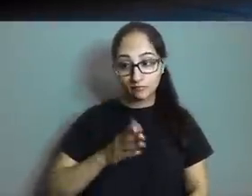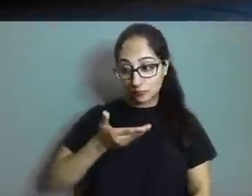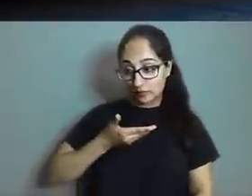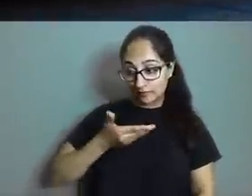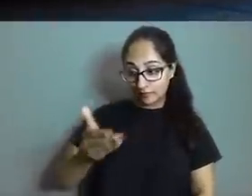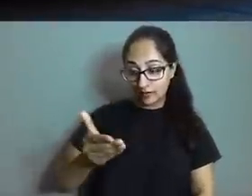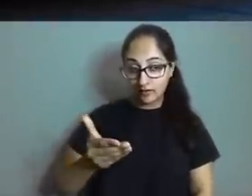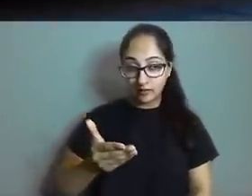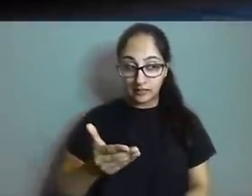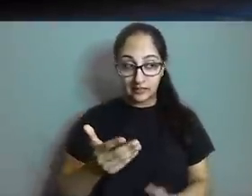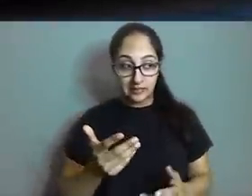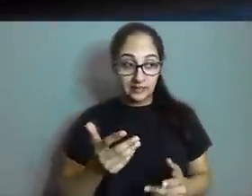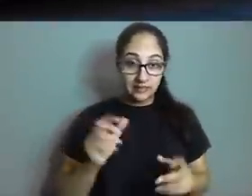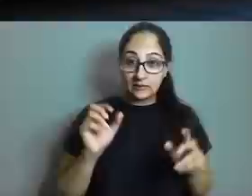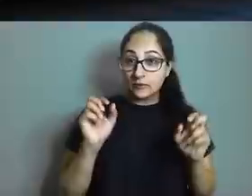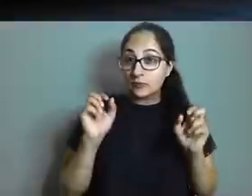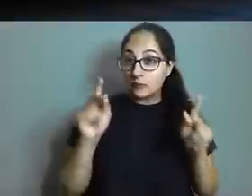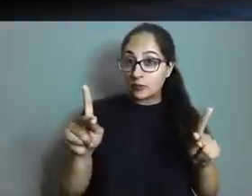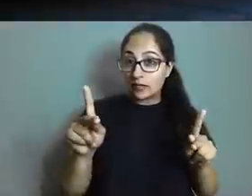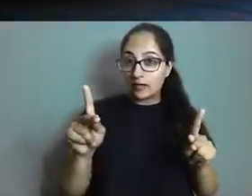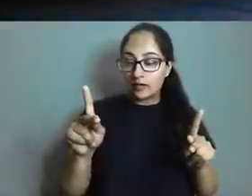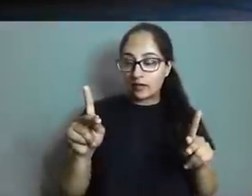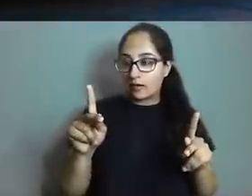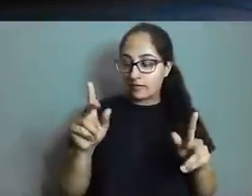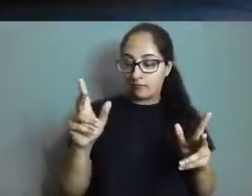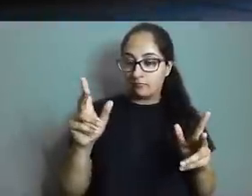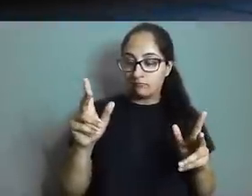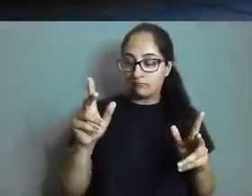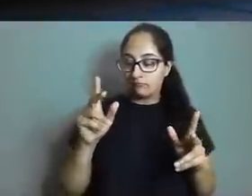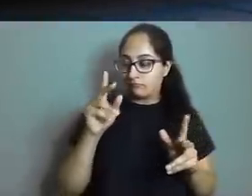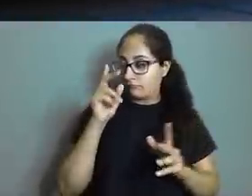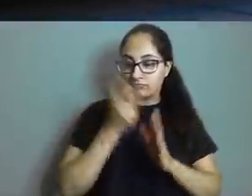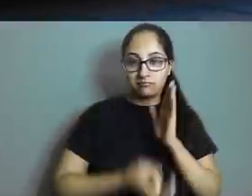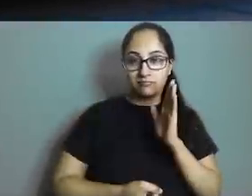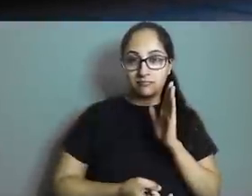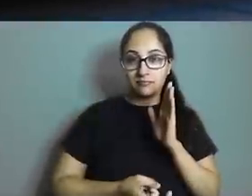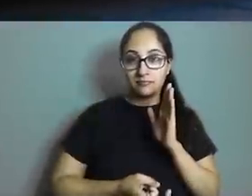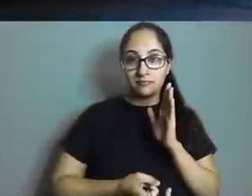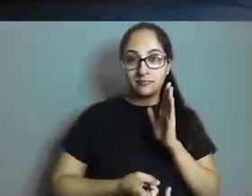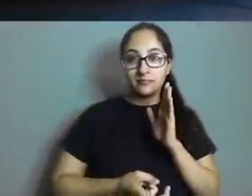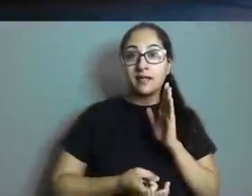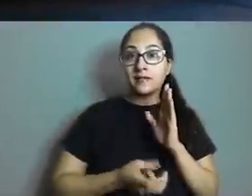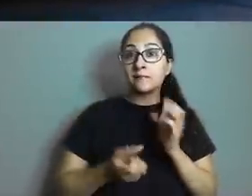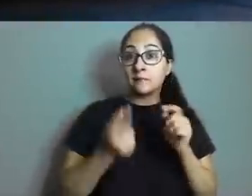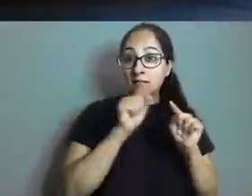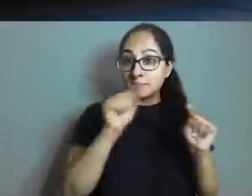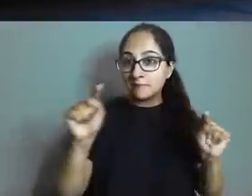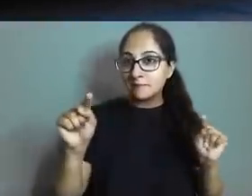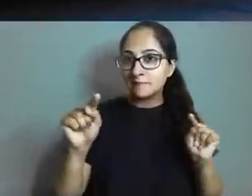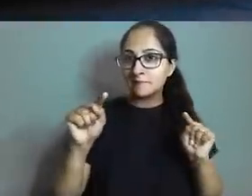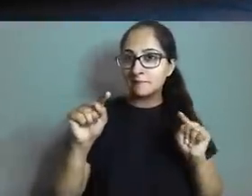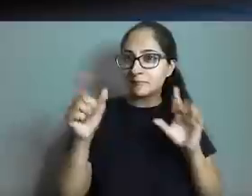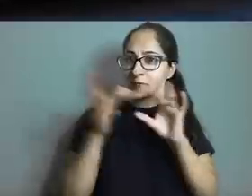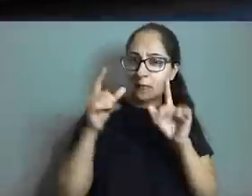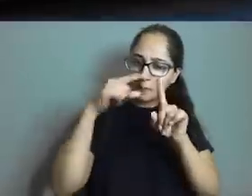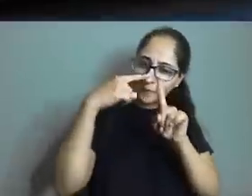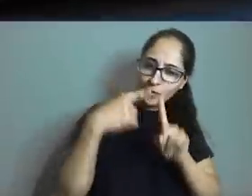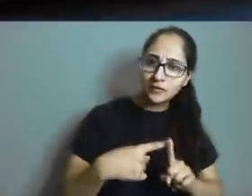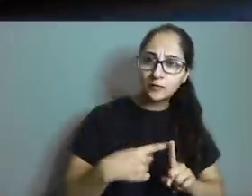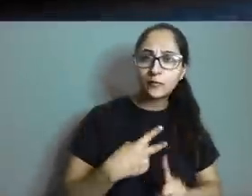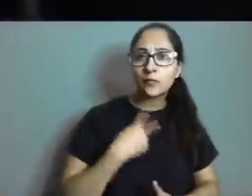right and after that i got got a lot of positive comments from jamaat they say you have a great